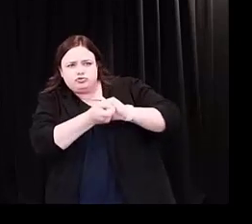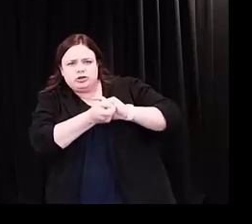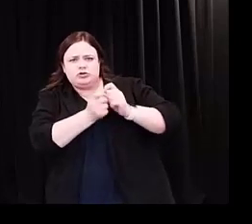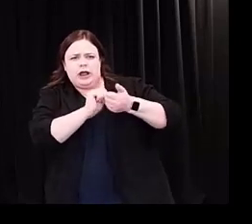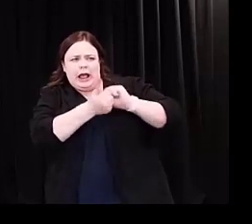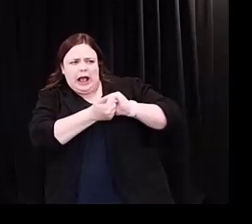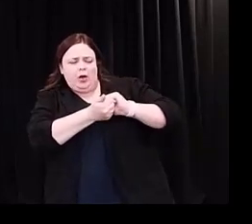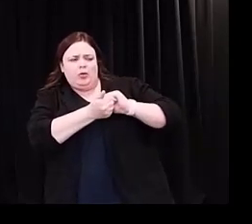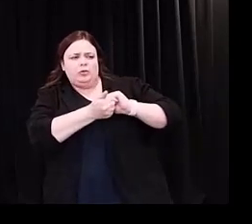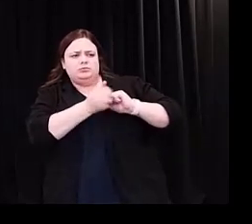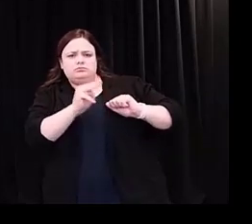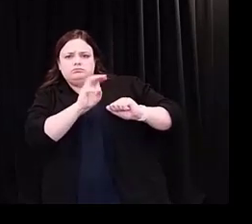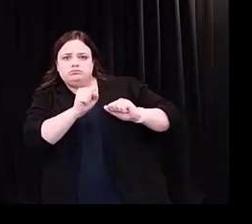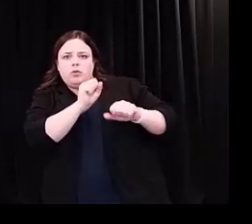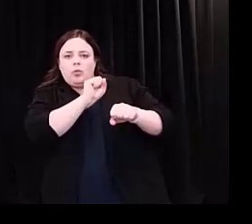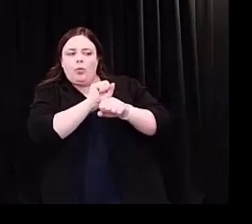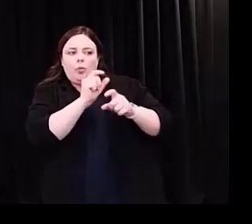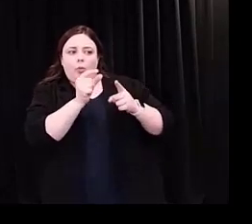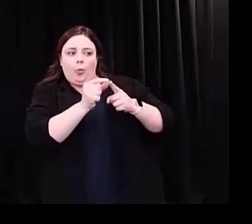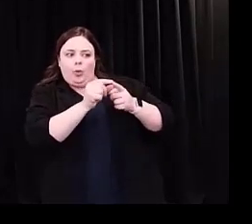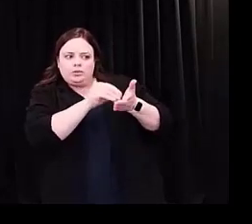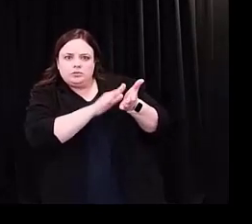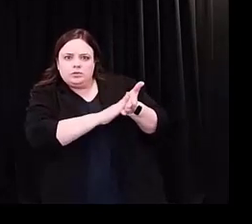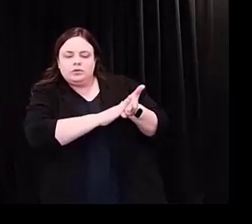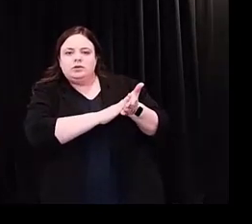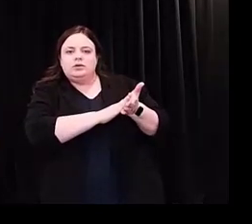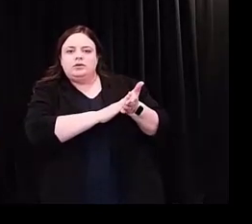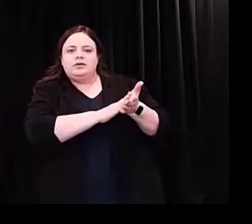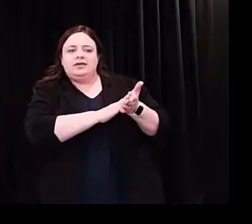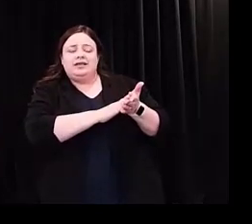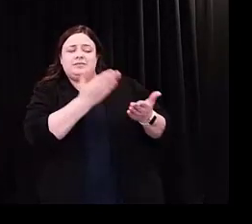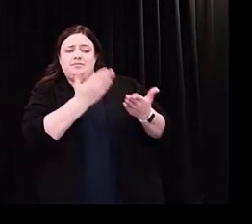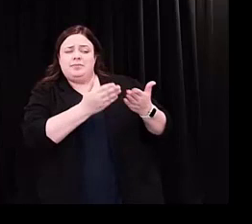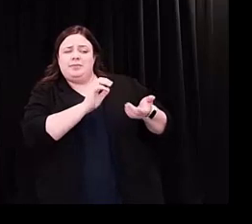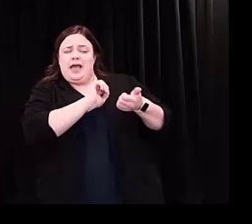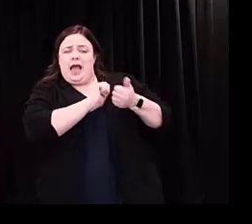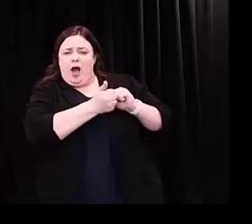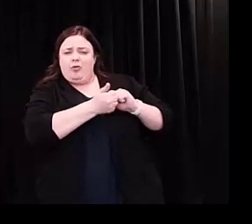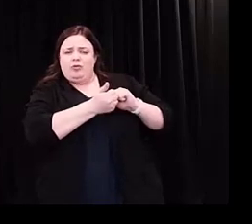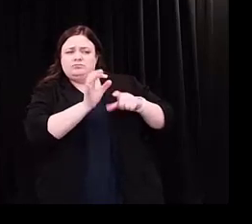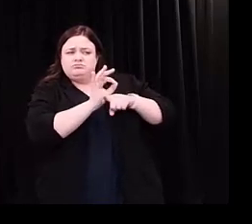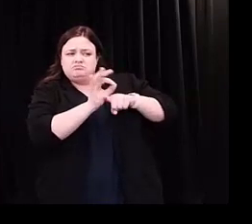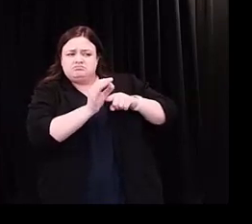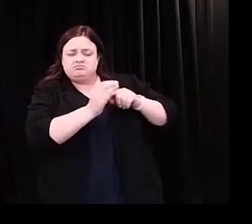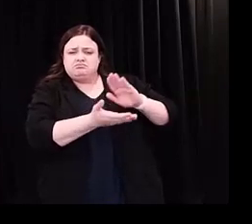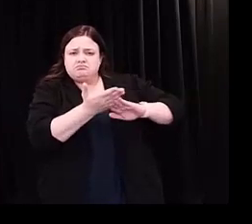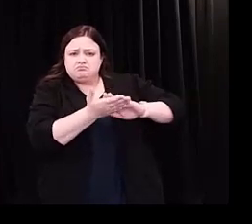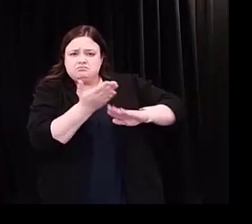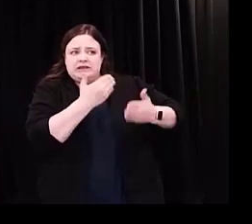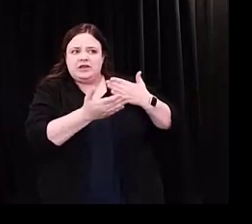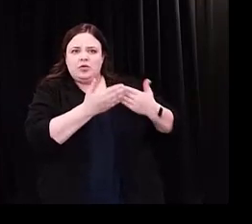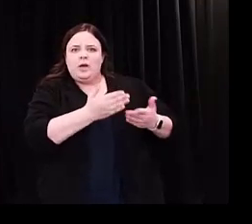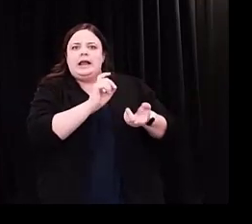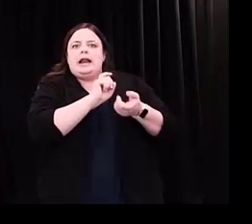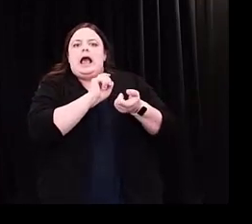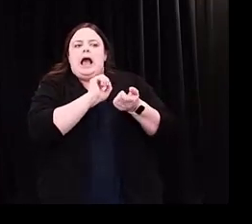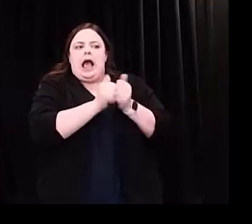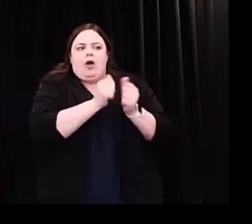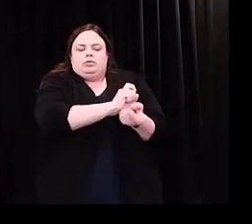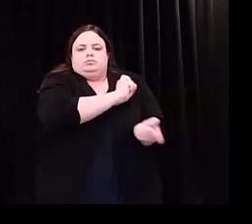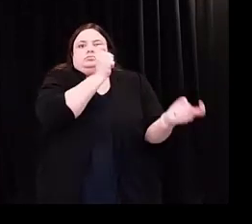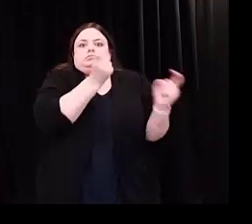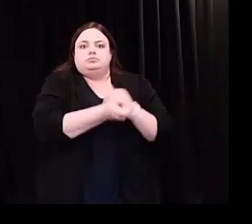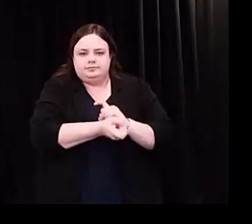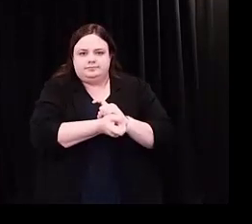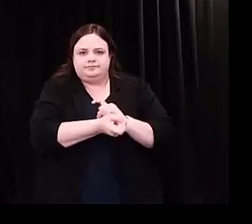do Microsoft Word documents that is really the way you should be doing it anyway, and the difference that makes. Now, the scores that I'm going to